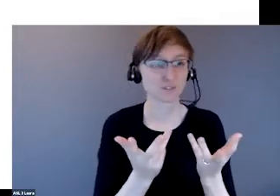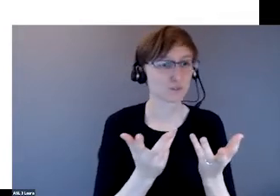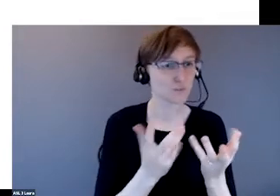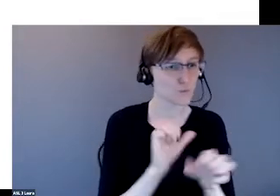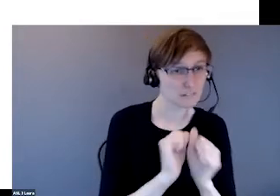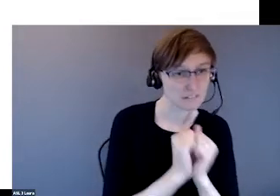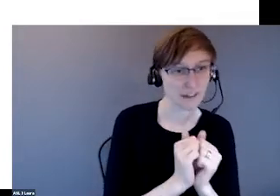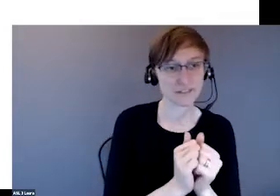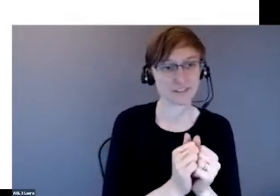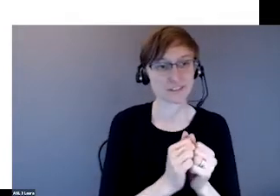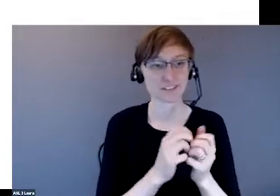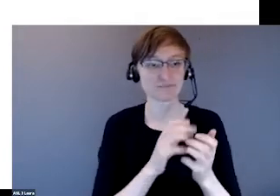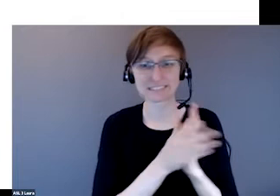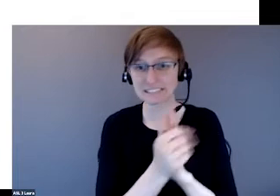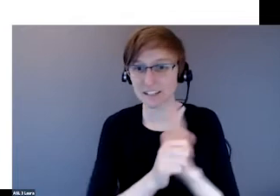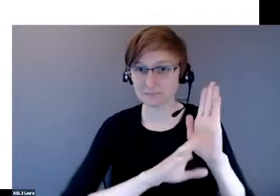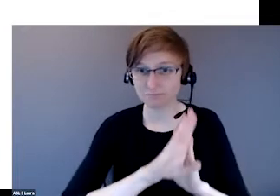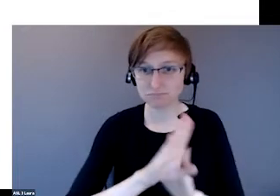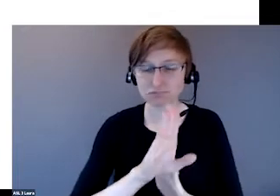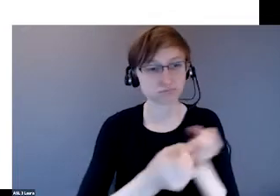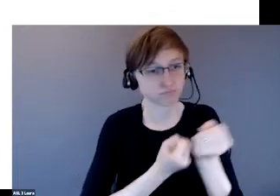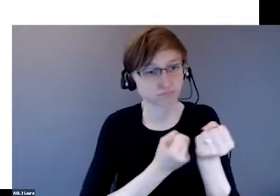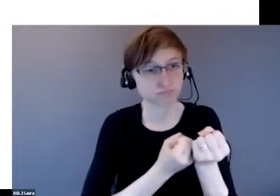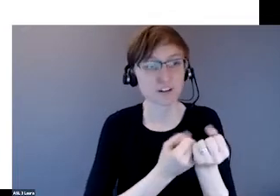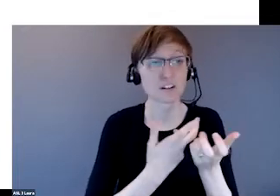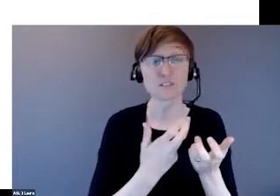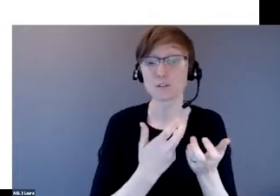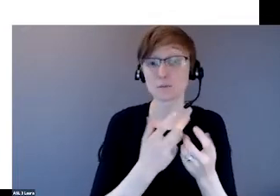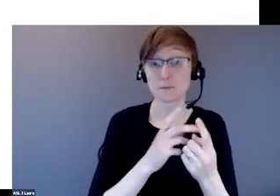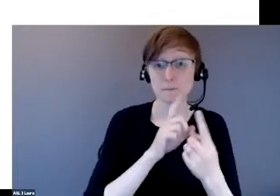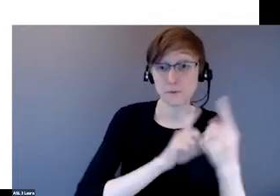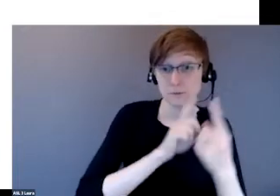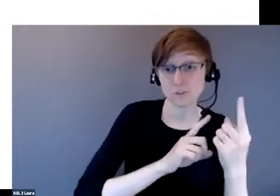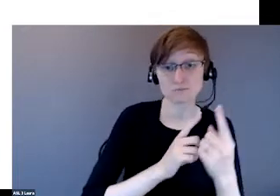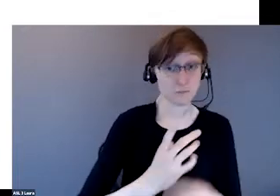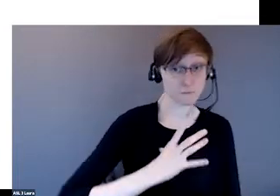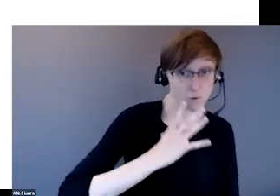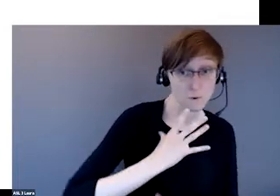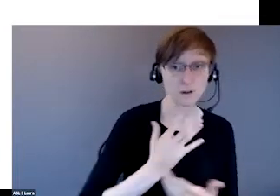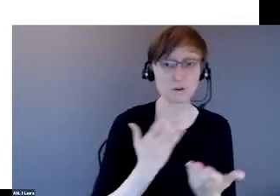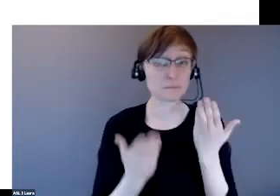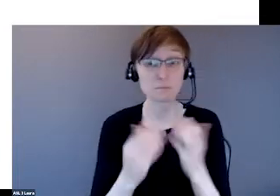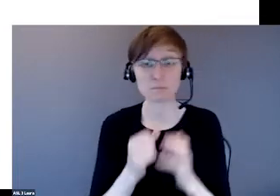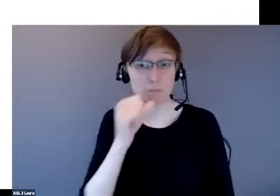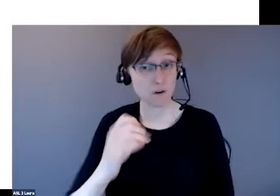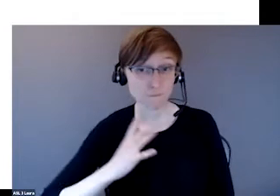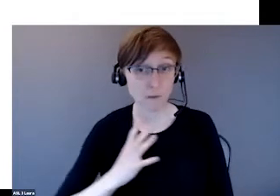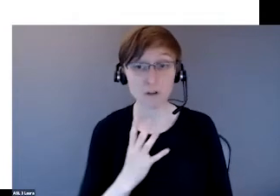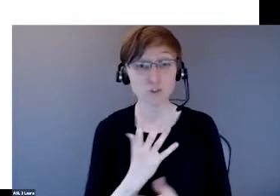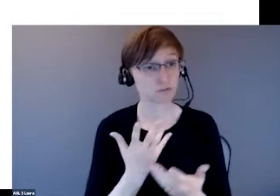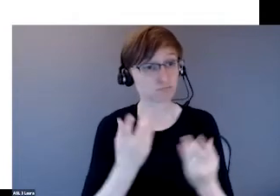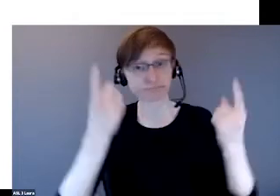and as well as access to formal and informal mentorship were really, really important. critically there, often informal